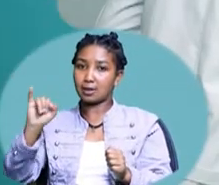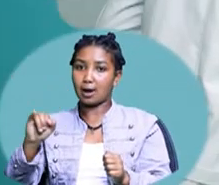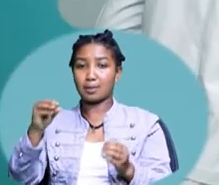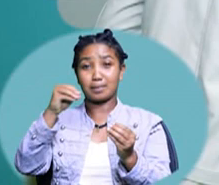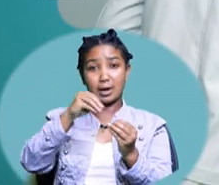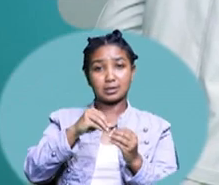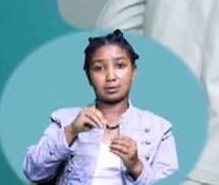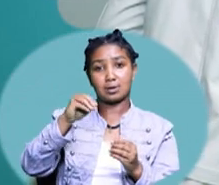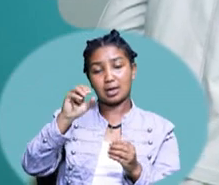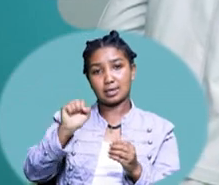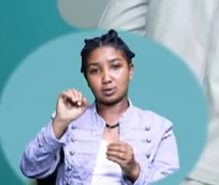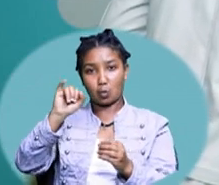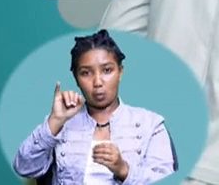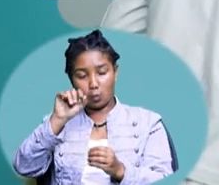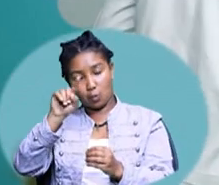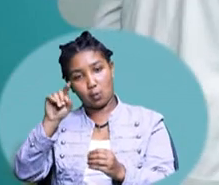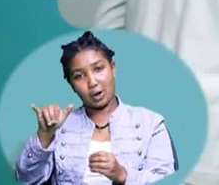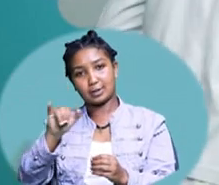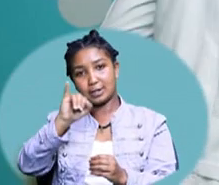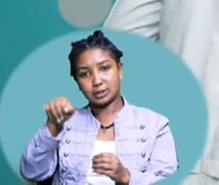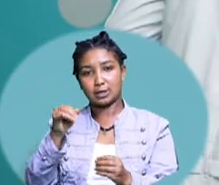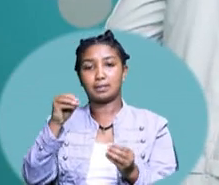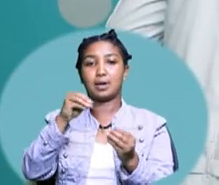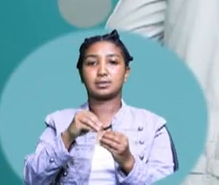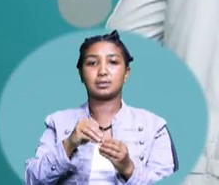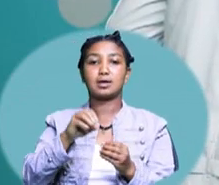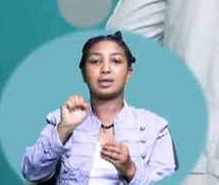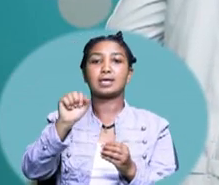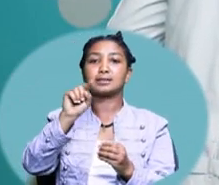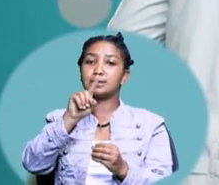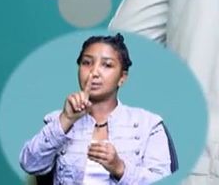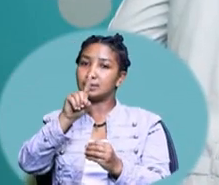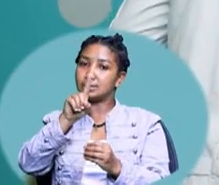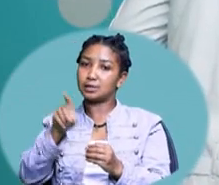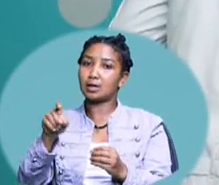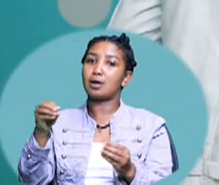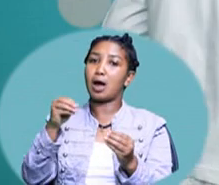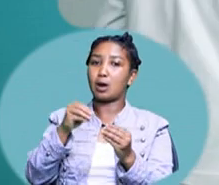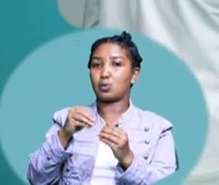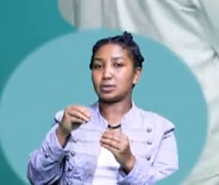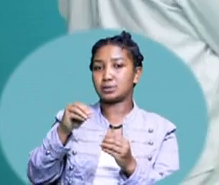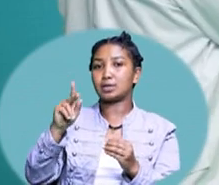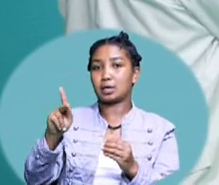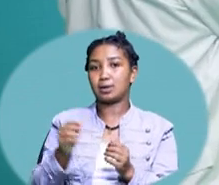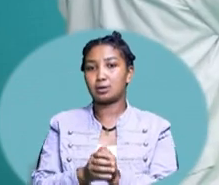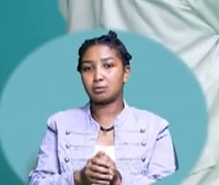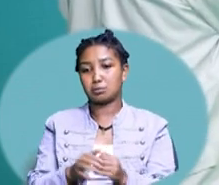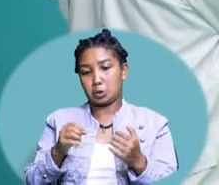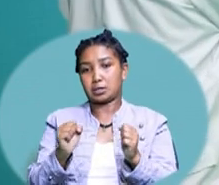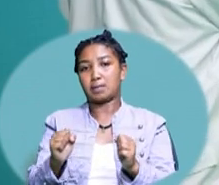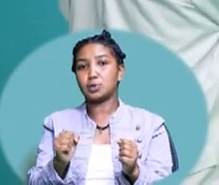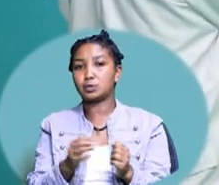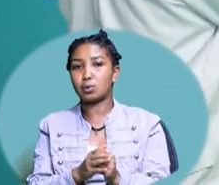plus Sy along j plus Sz along k. Sometimes it's also possible